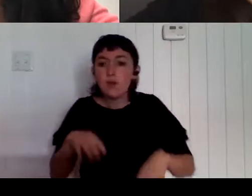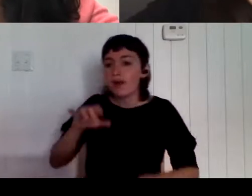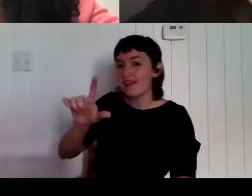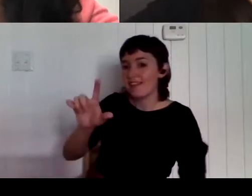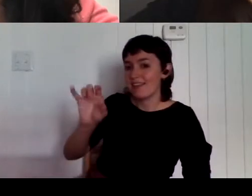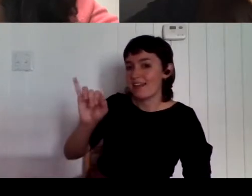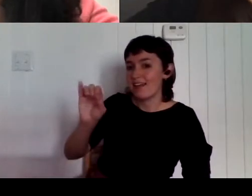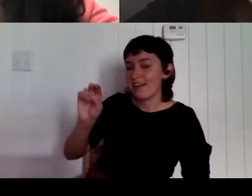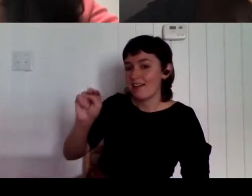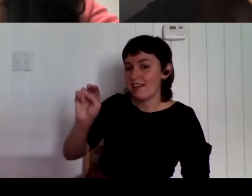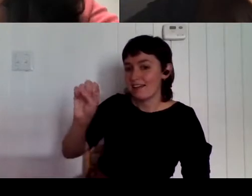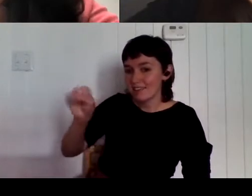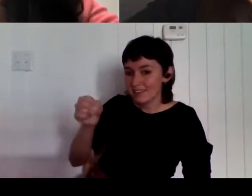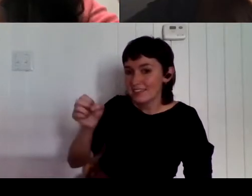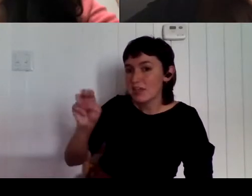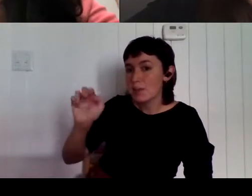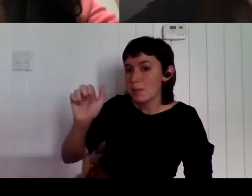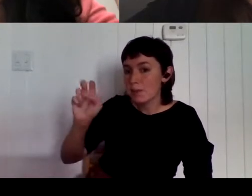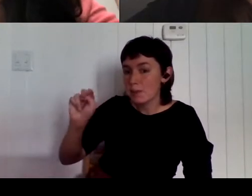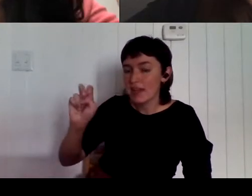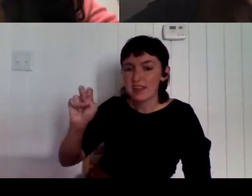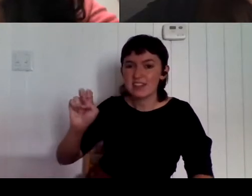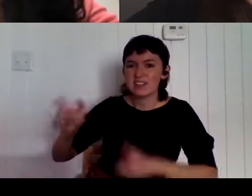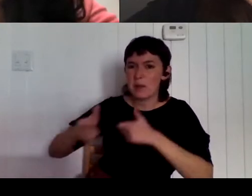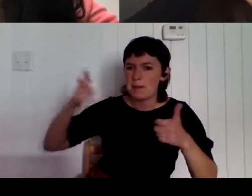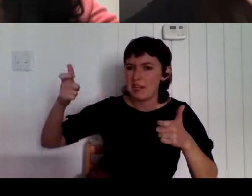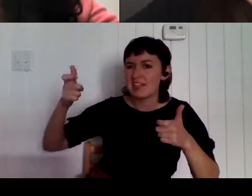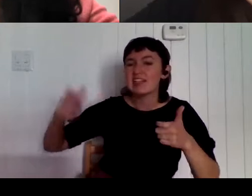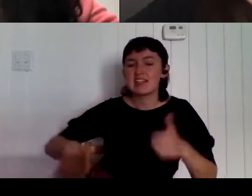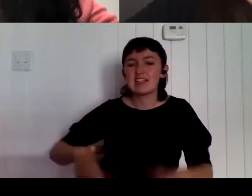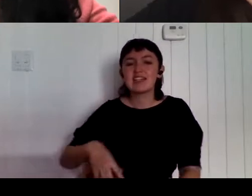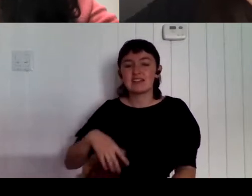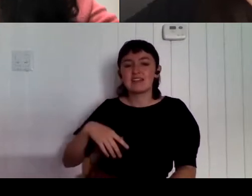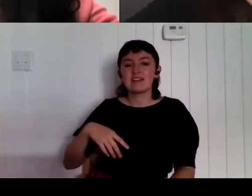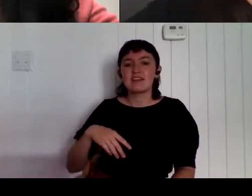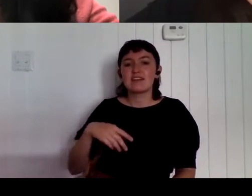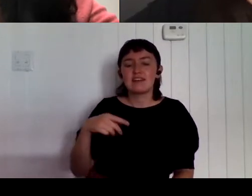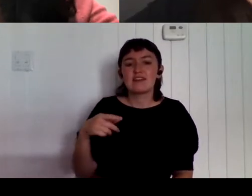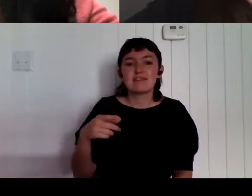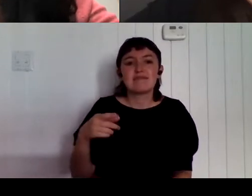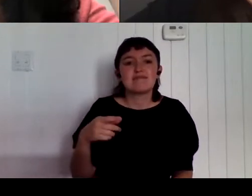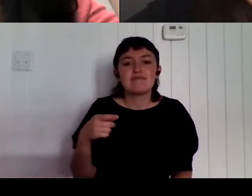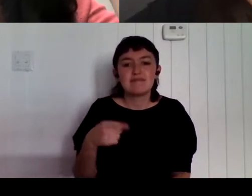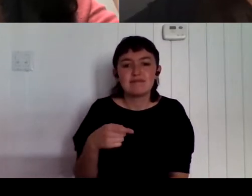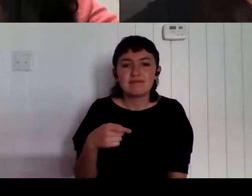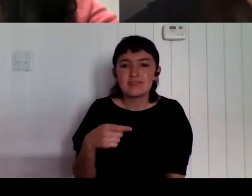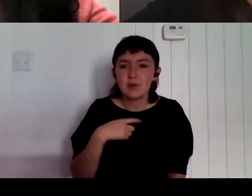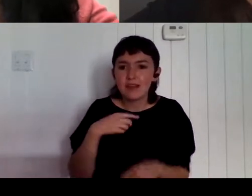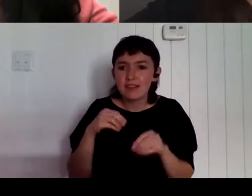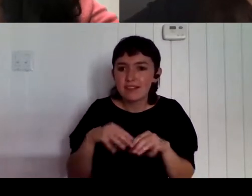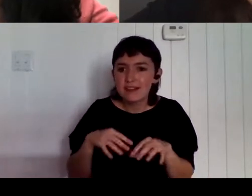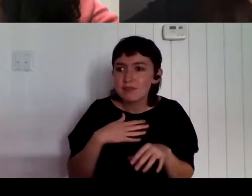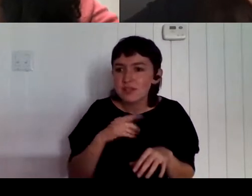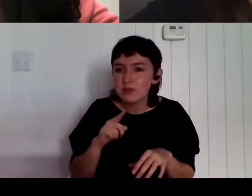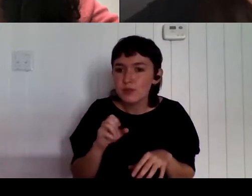Yes. Or possibly I was like, that's the most interesting one, but it can be very small and very big. And oh gosh, I lost the zoom. Here we go. I found my zoom